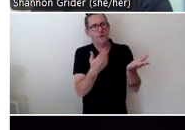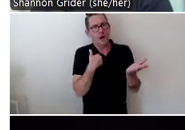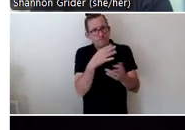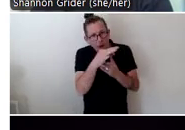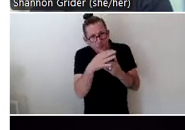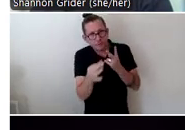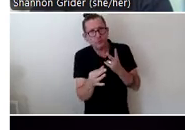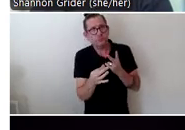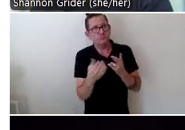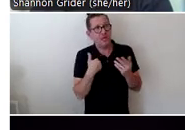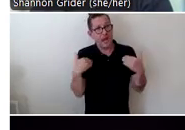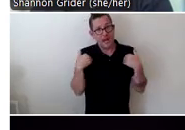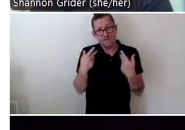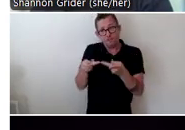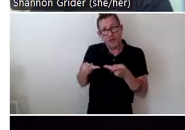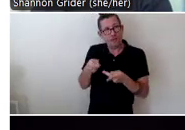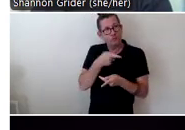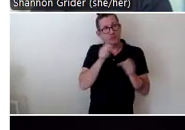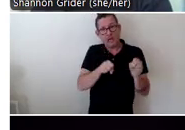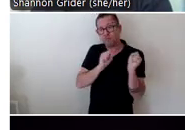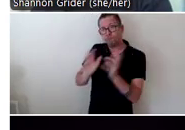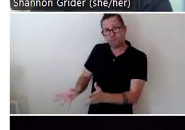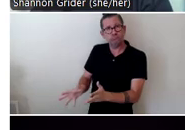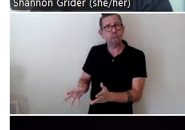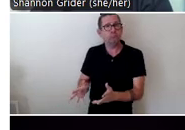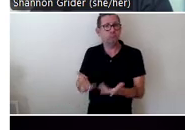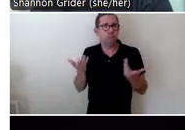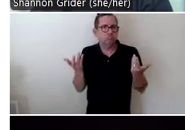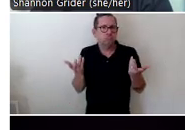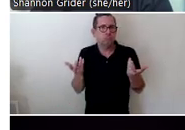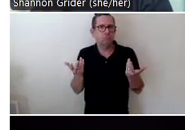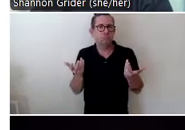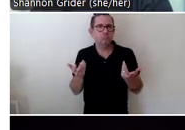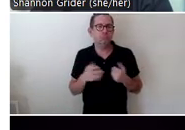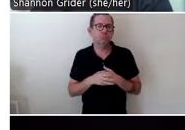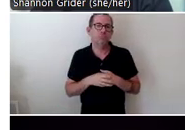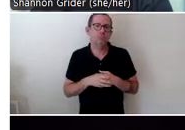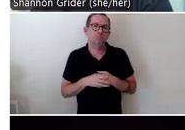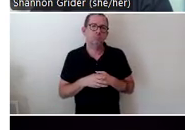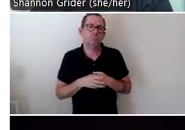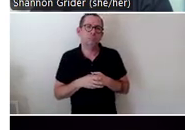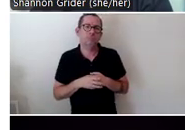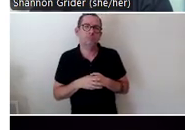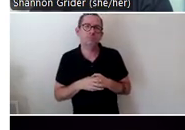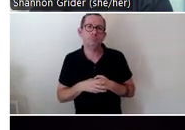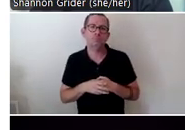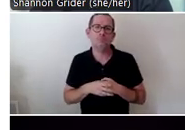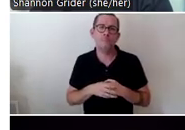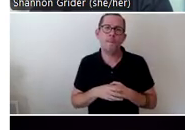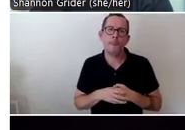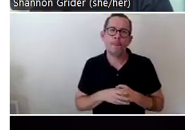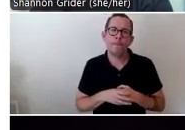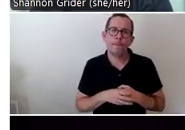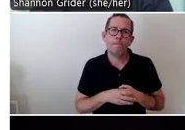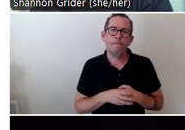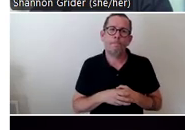belongings. So make sure to be able to offer those types of options, a safe place for storage of items for the